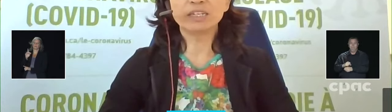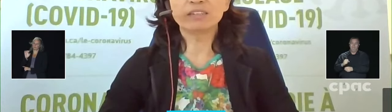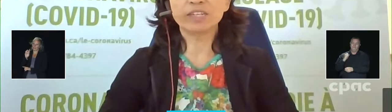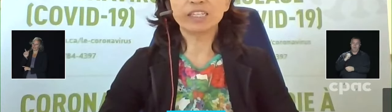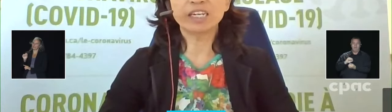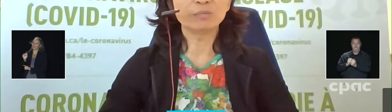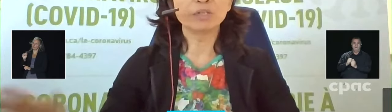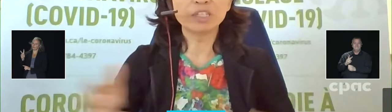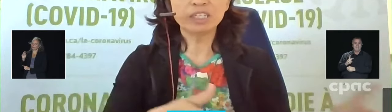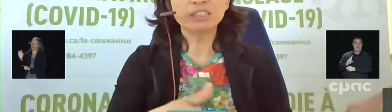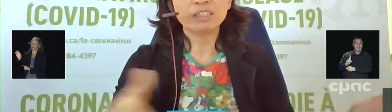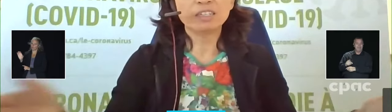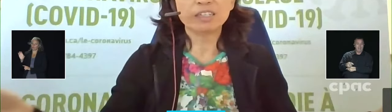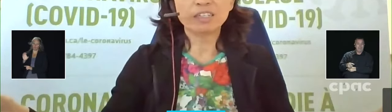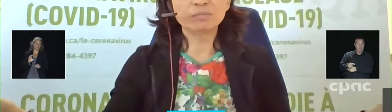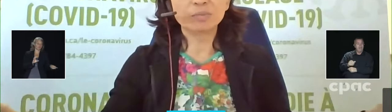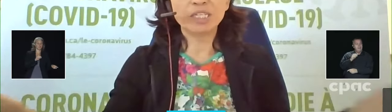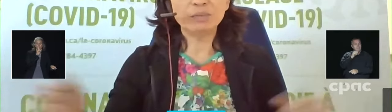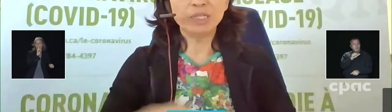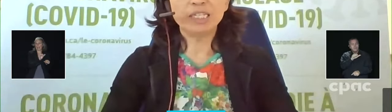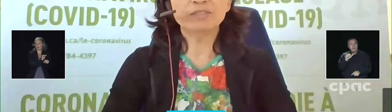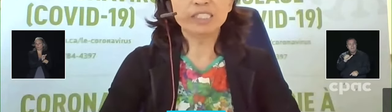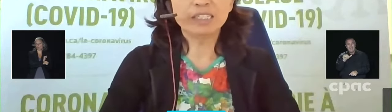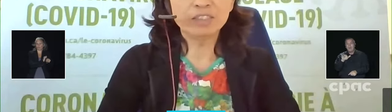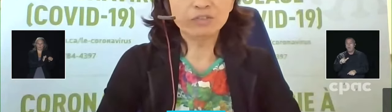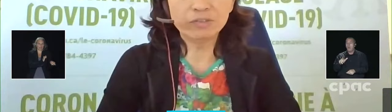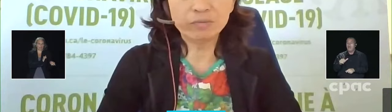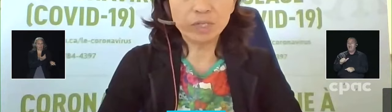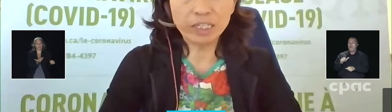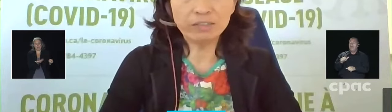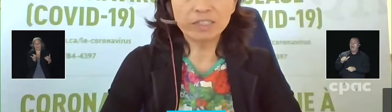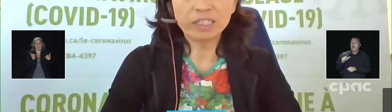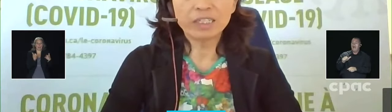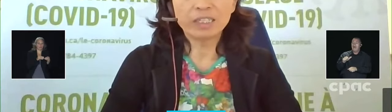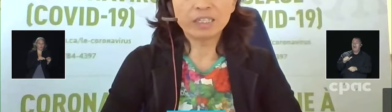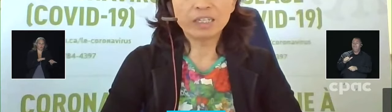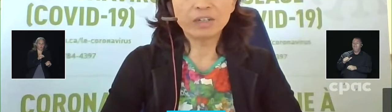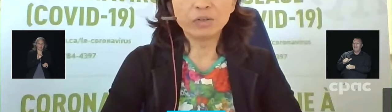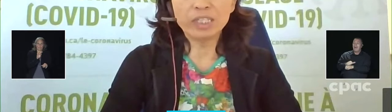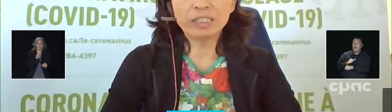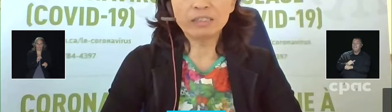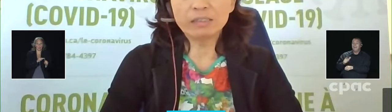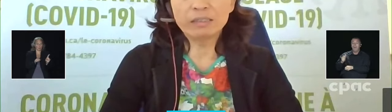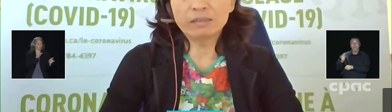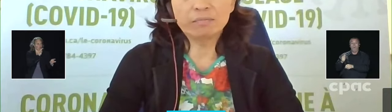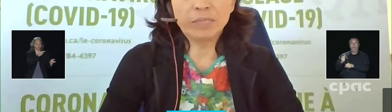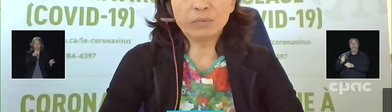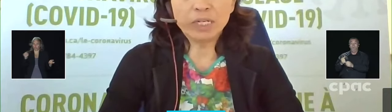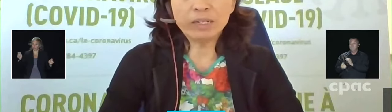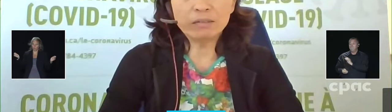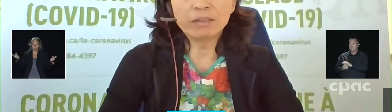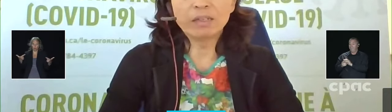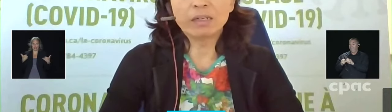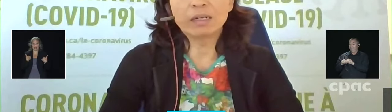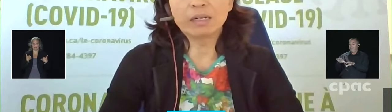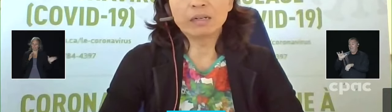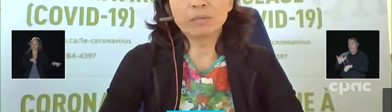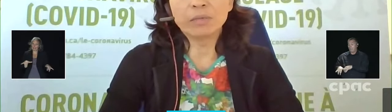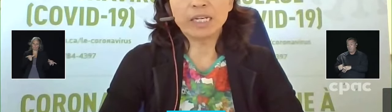not just about the fact that Alberta may have a Delta-driven wave, or the others may